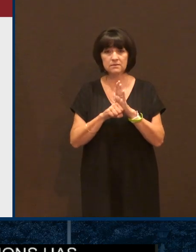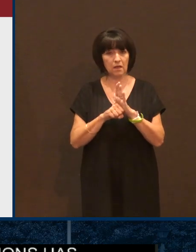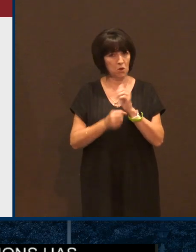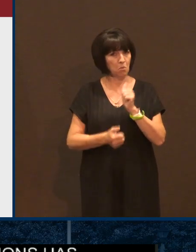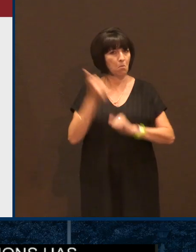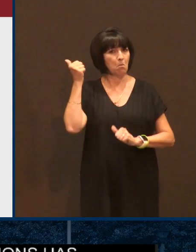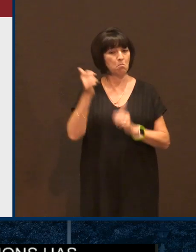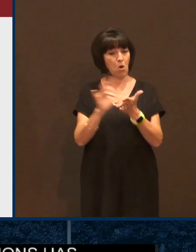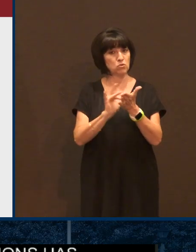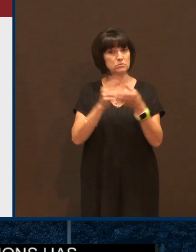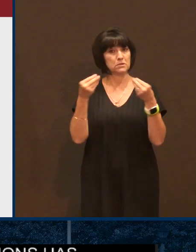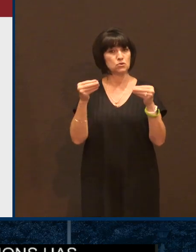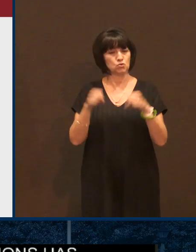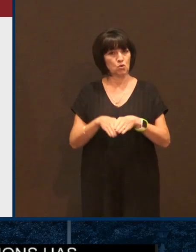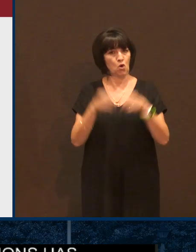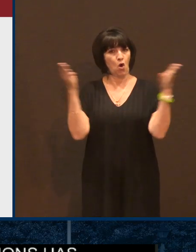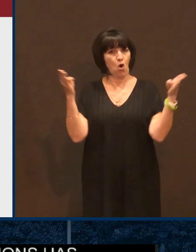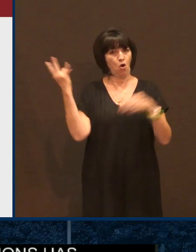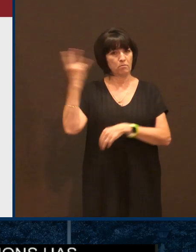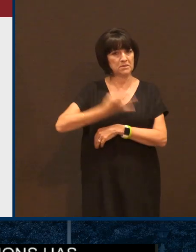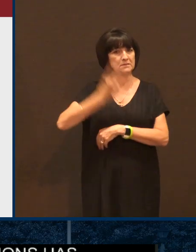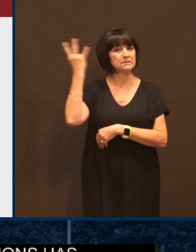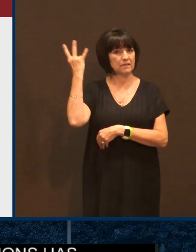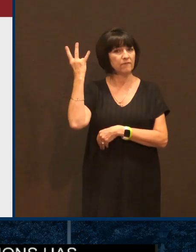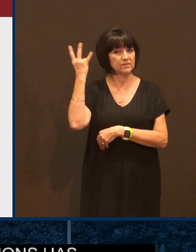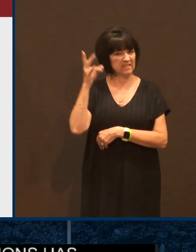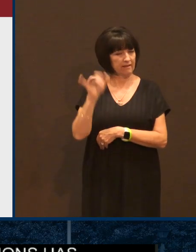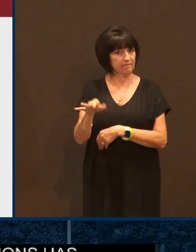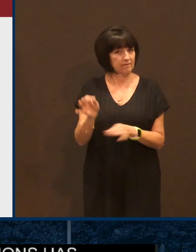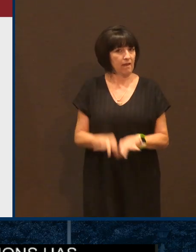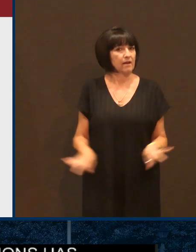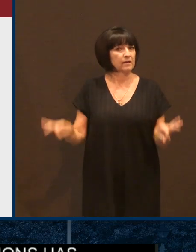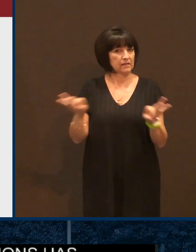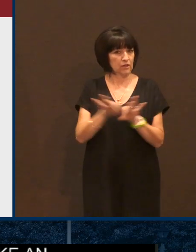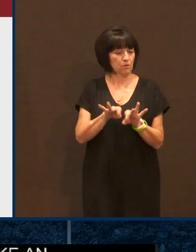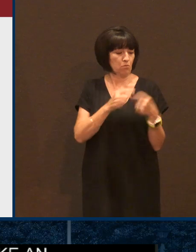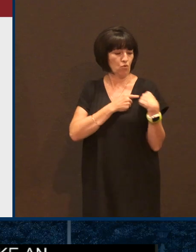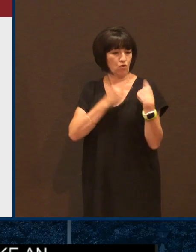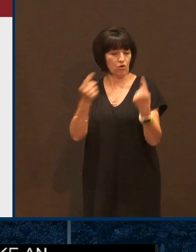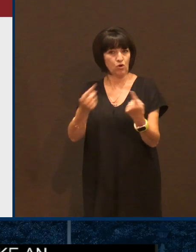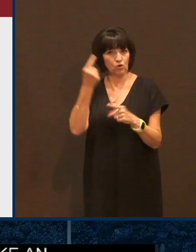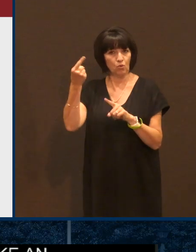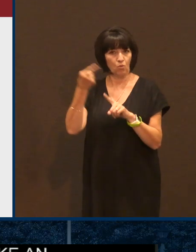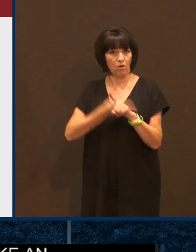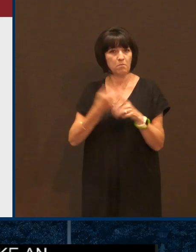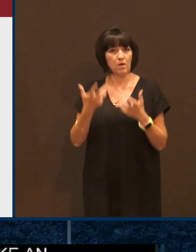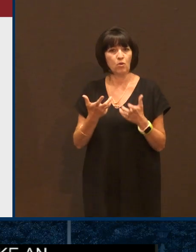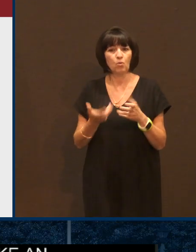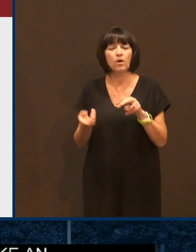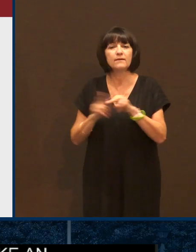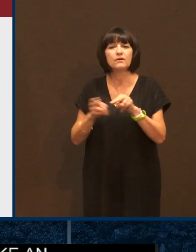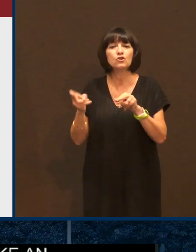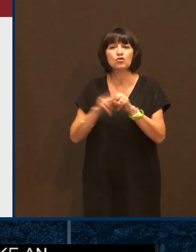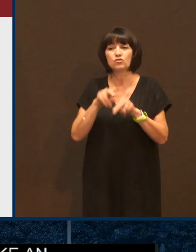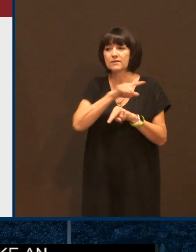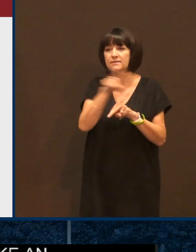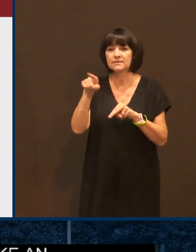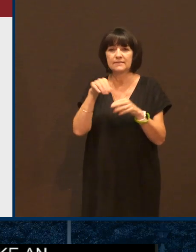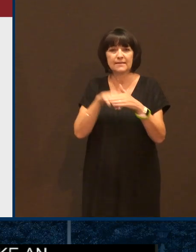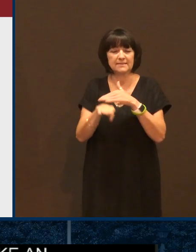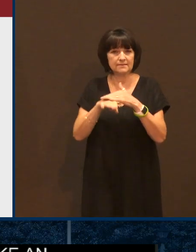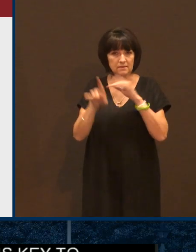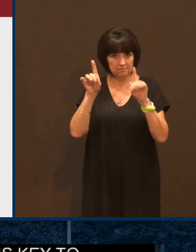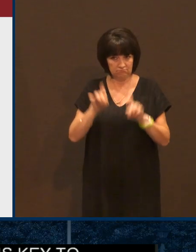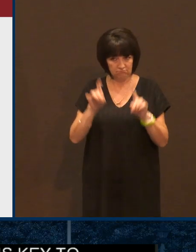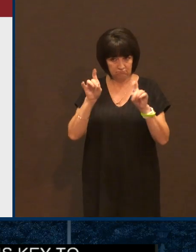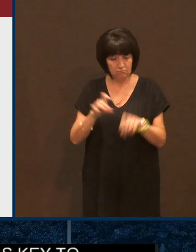a week, and so this has been key to the work we've been doing over the last month to increase accessible testing. But hospitals